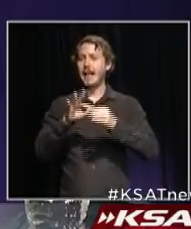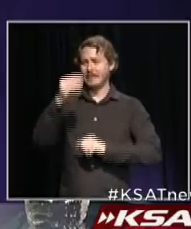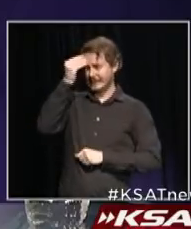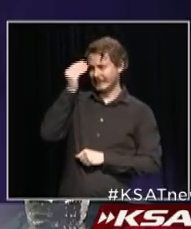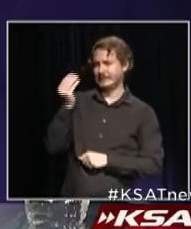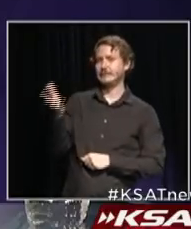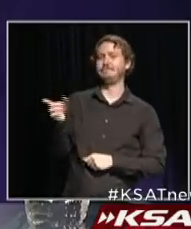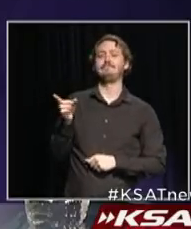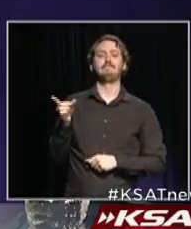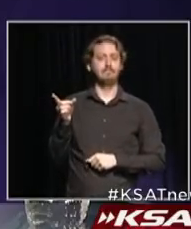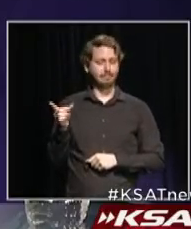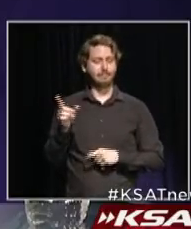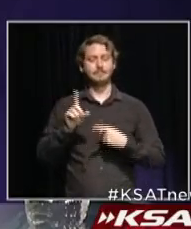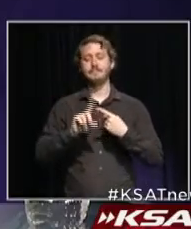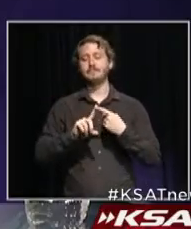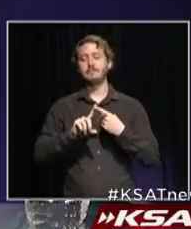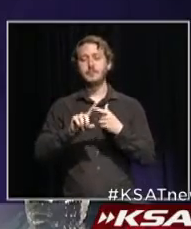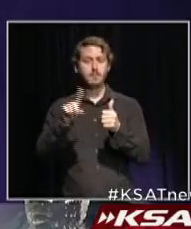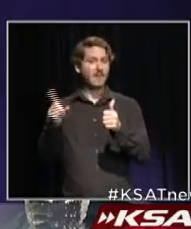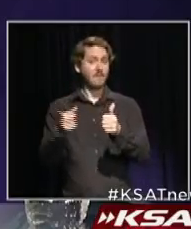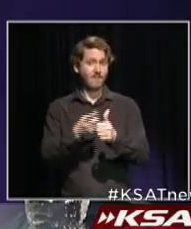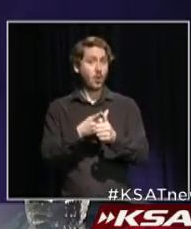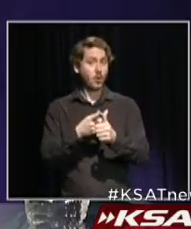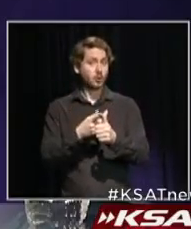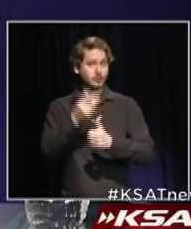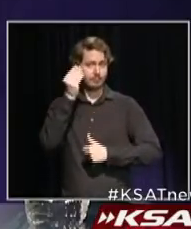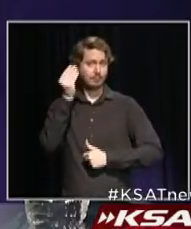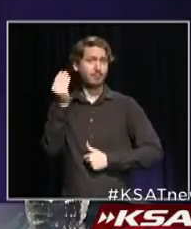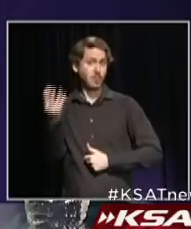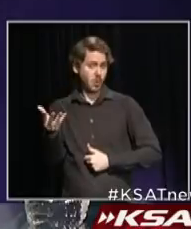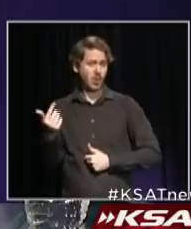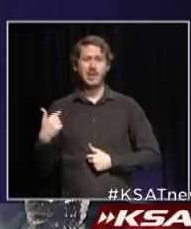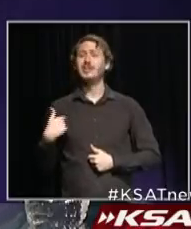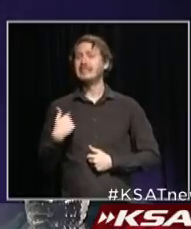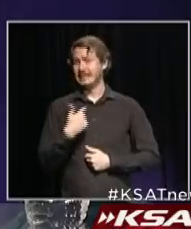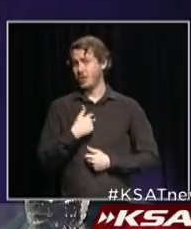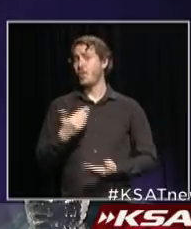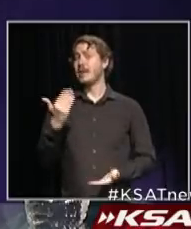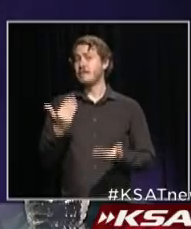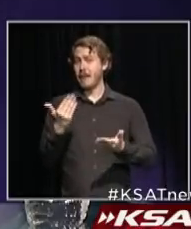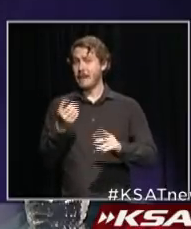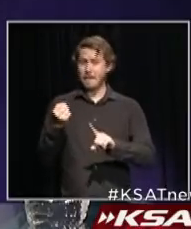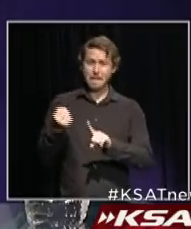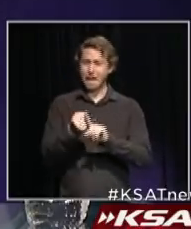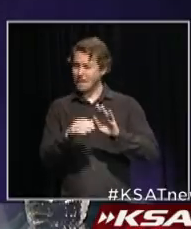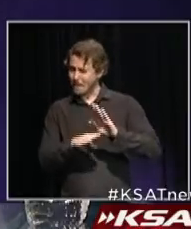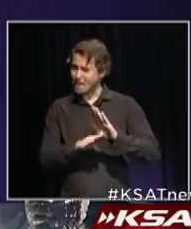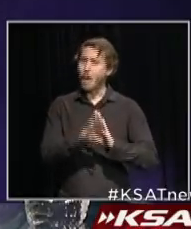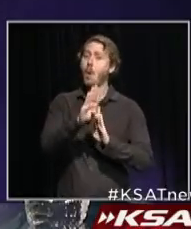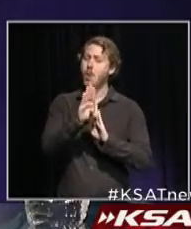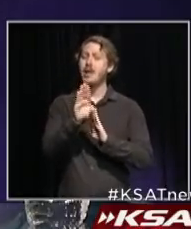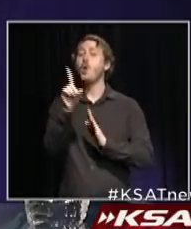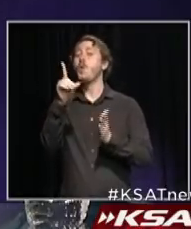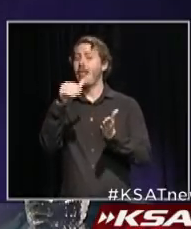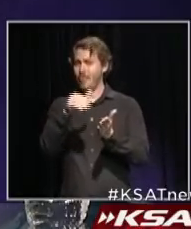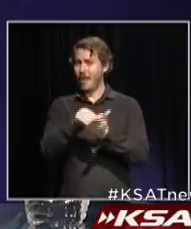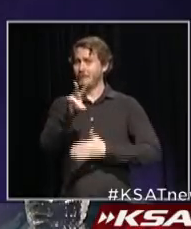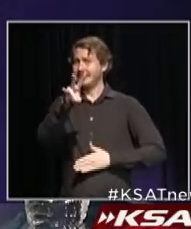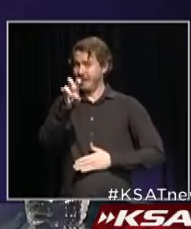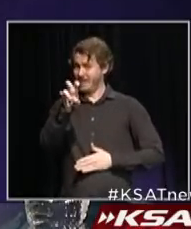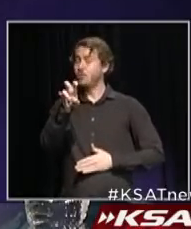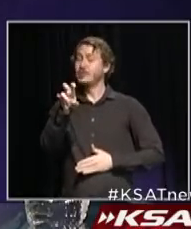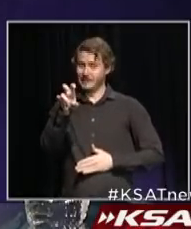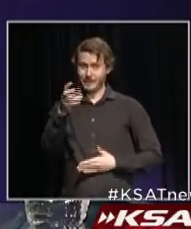him. One, that we may very well spike as high as 1,700, and that's going to stretch us